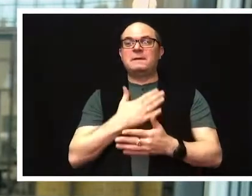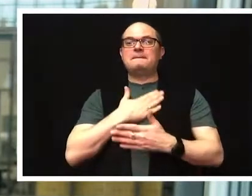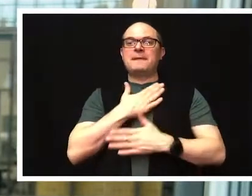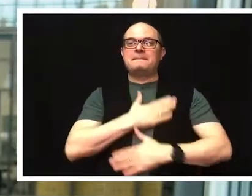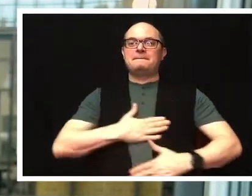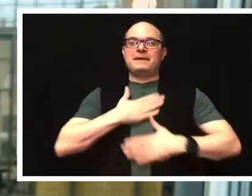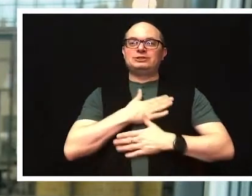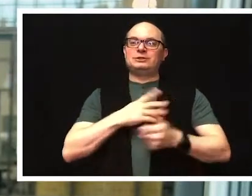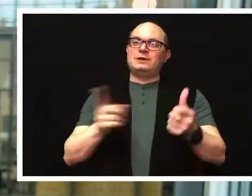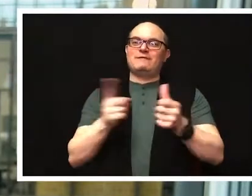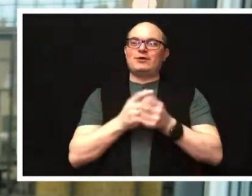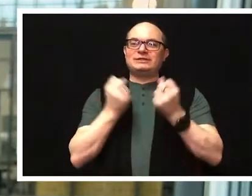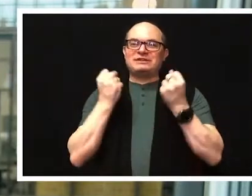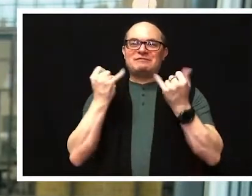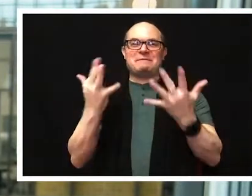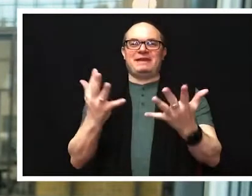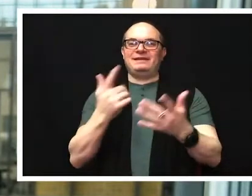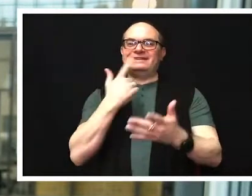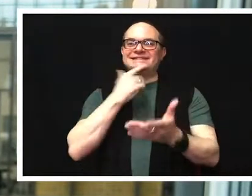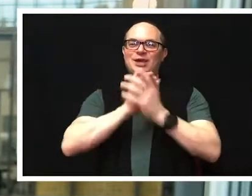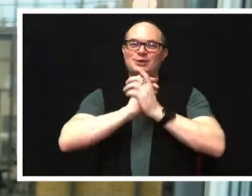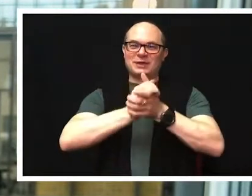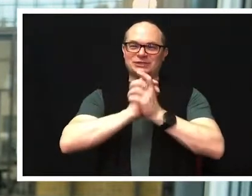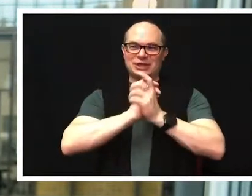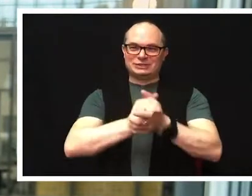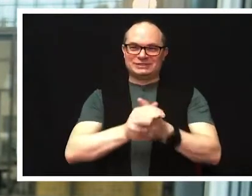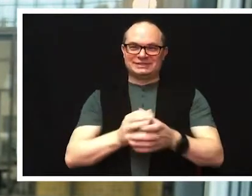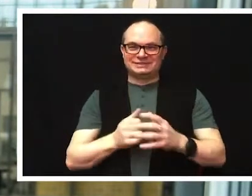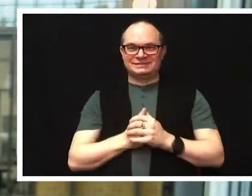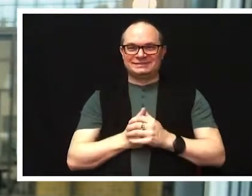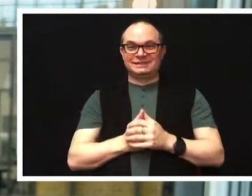my pleasure to be the first of many to say congratulations.